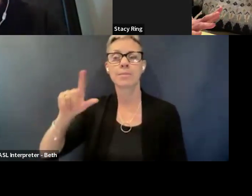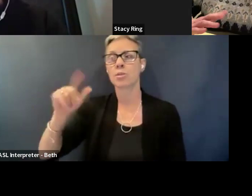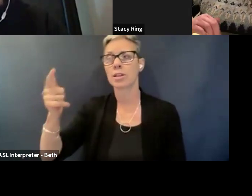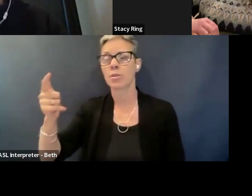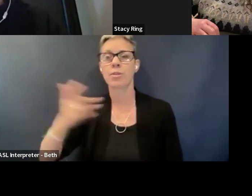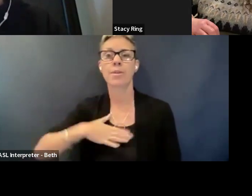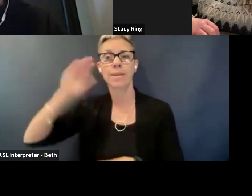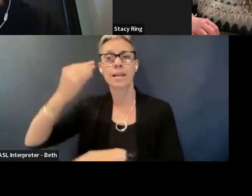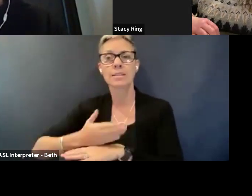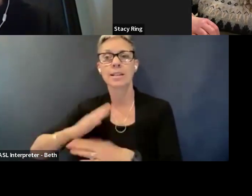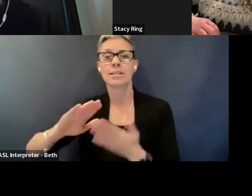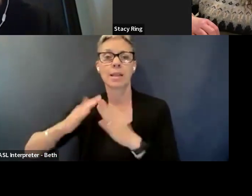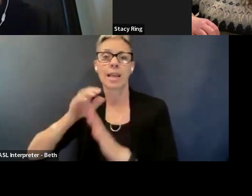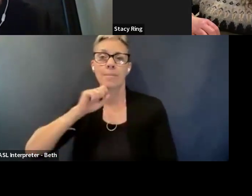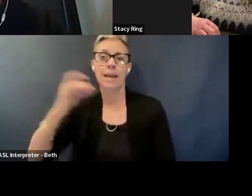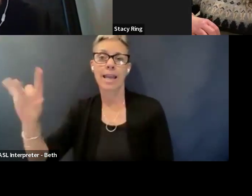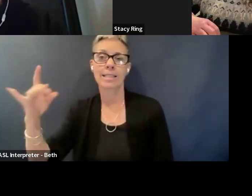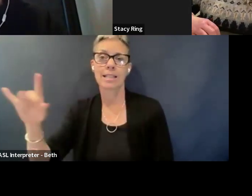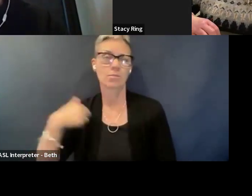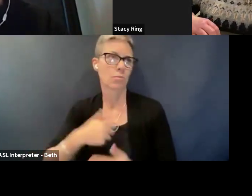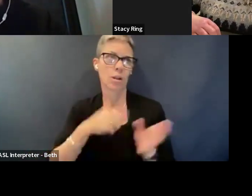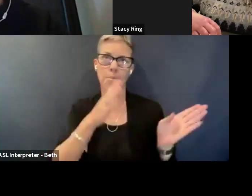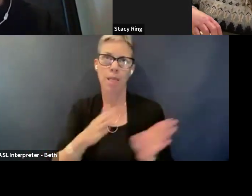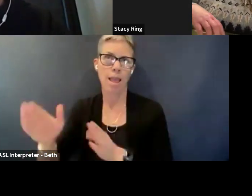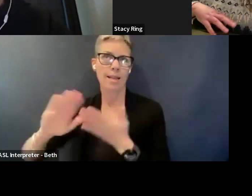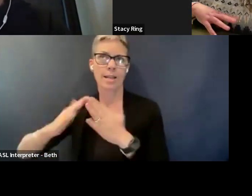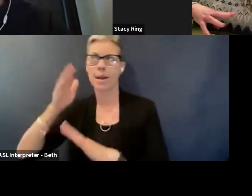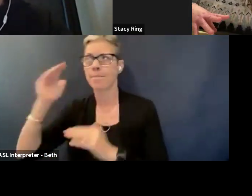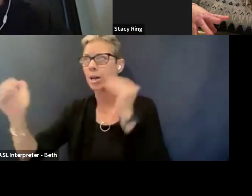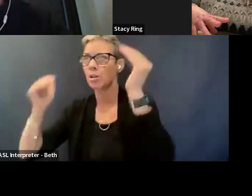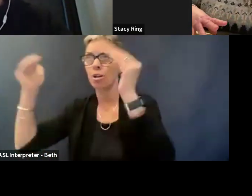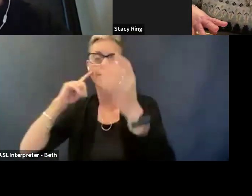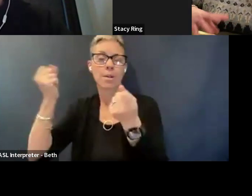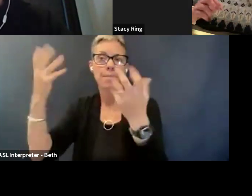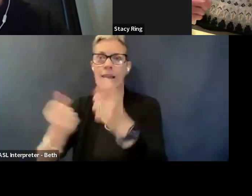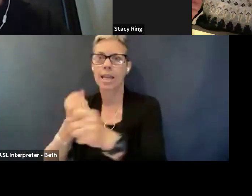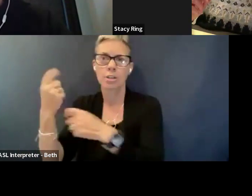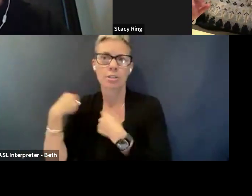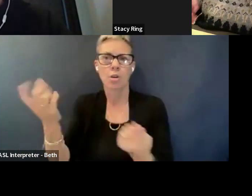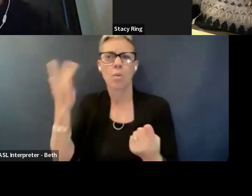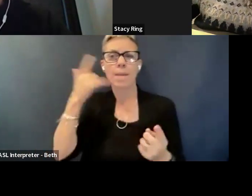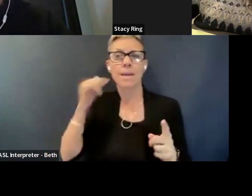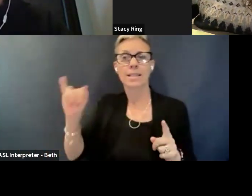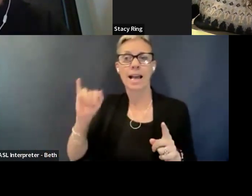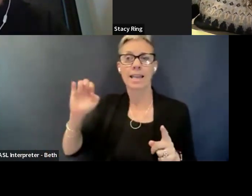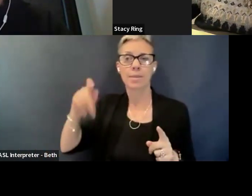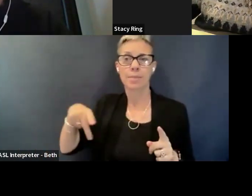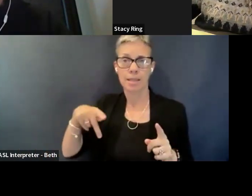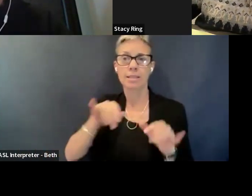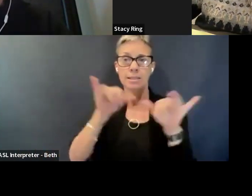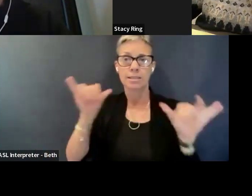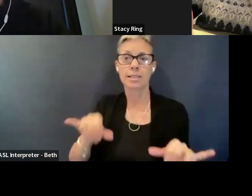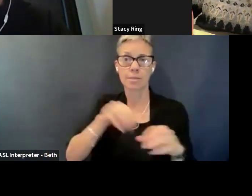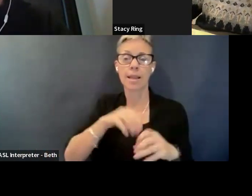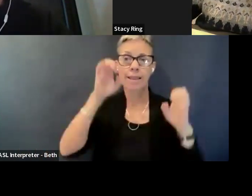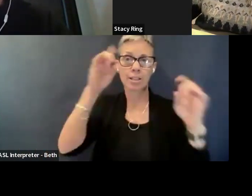had been planning for this transition into adulthood for many years because in the IEP system, the Individualized Education Plan